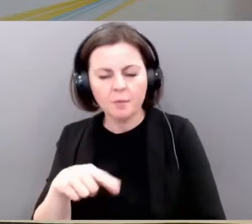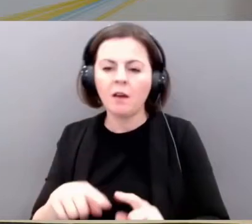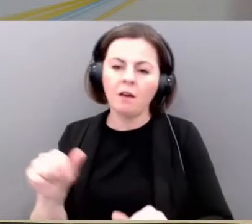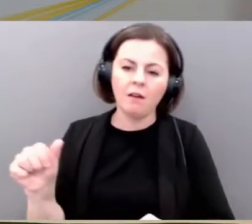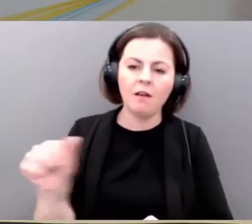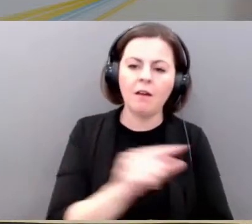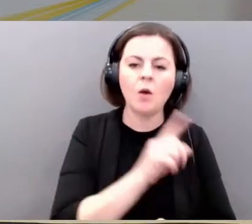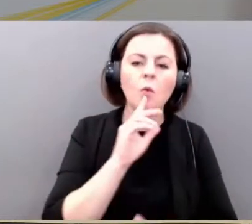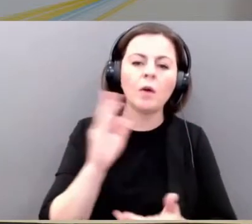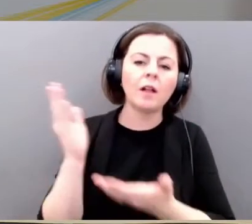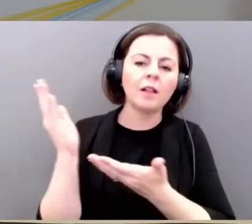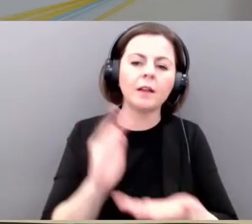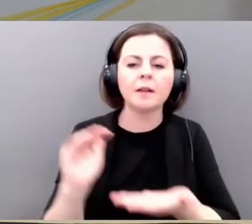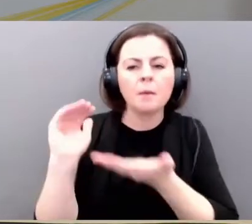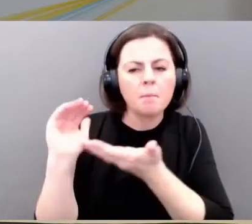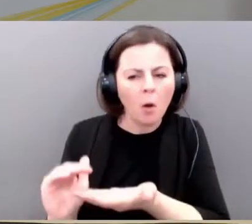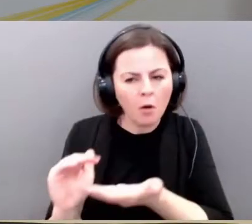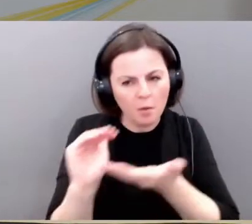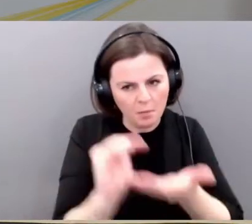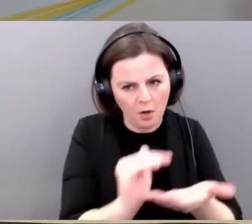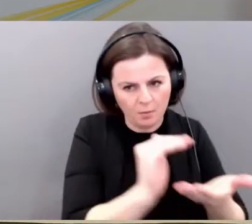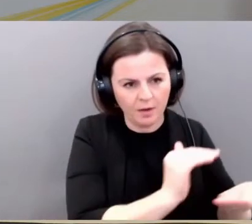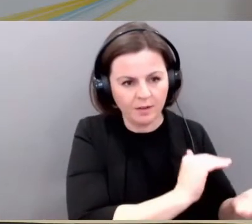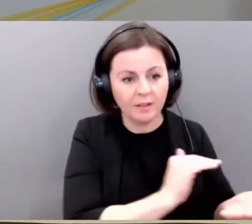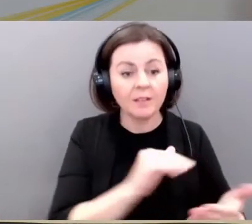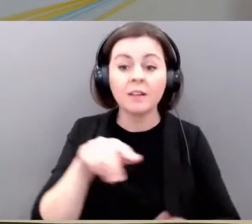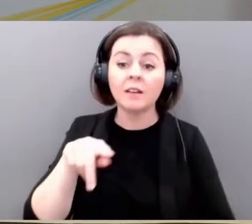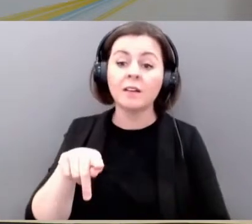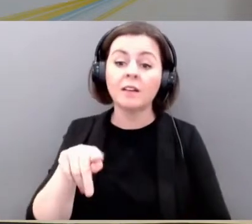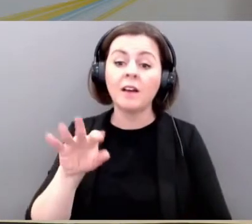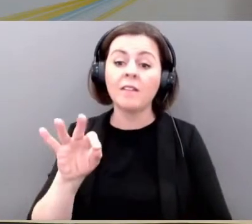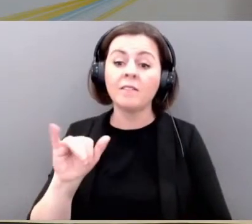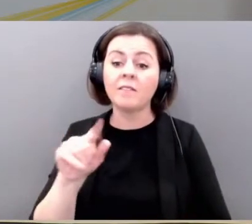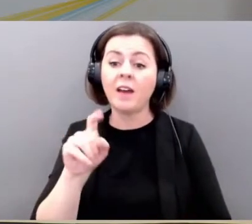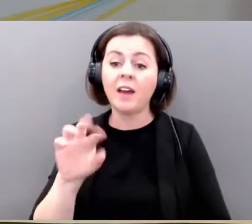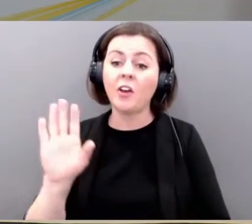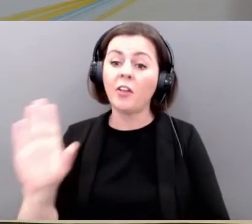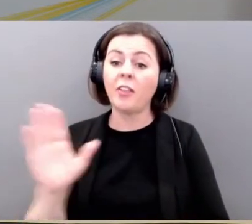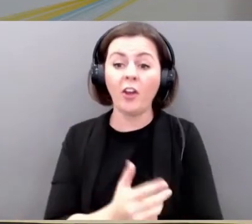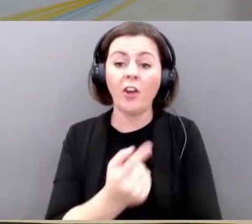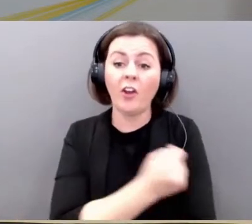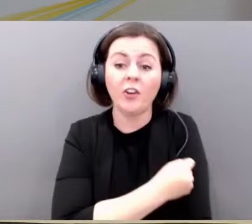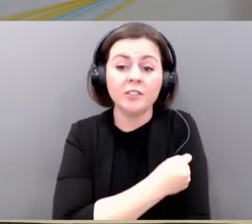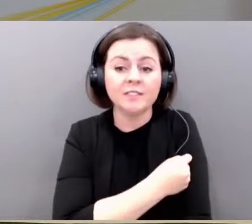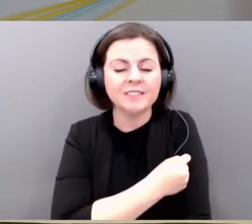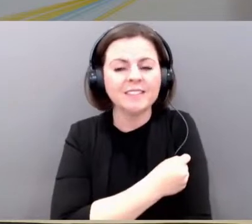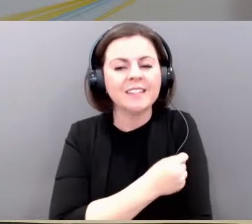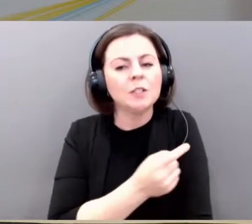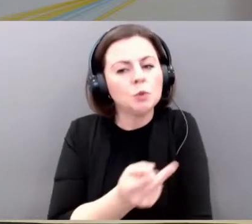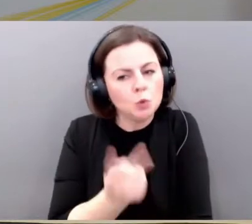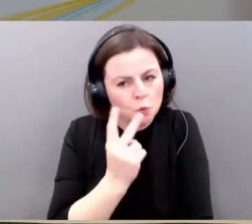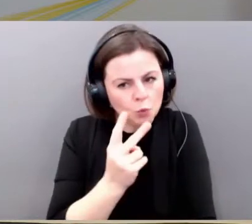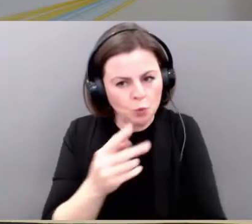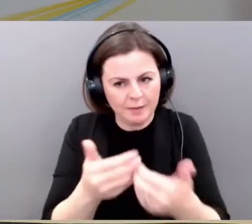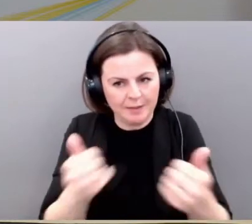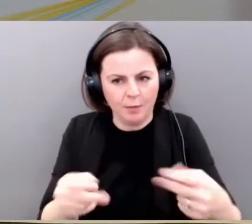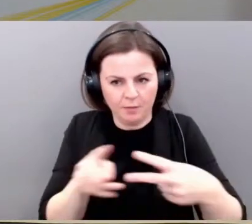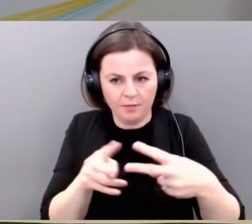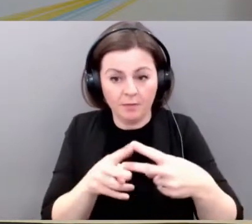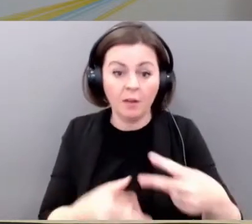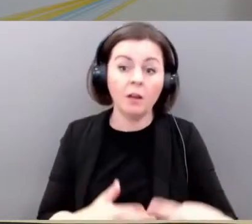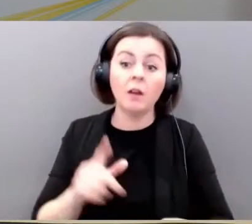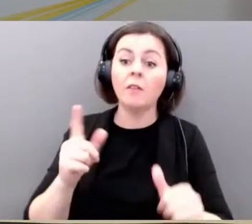the Pfizer vaccine, is a 2-dose vaccine, meaning a booster dose is required 21 days after the